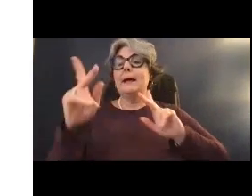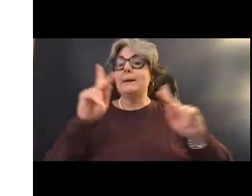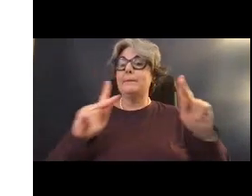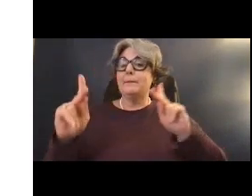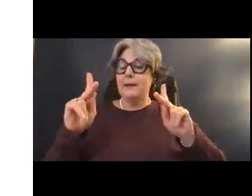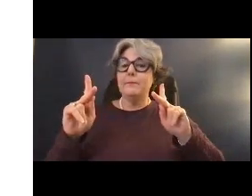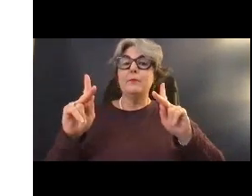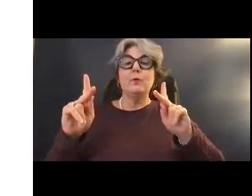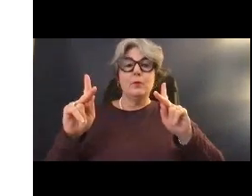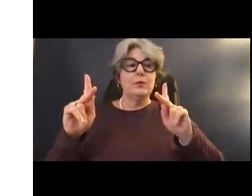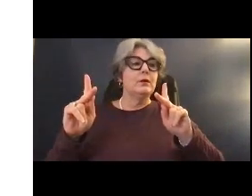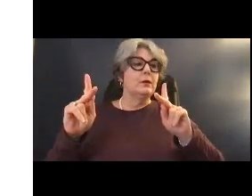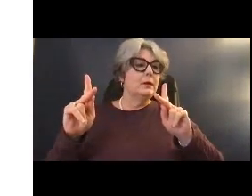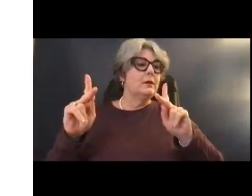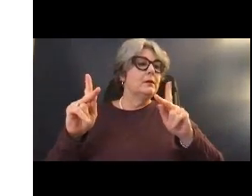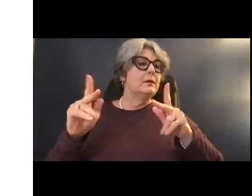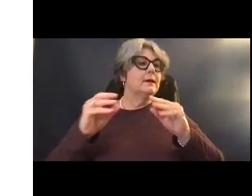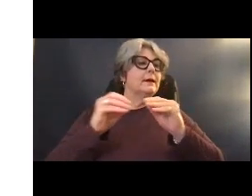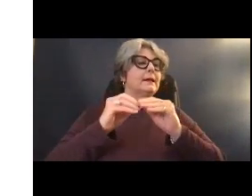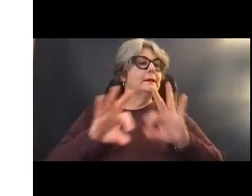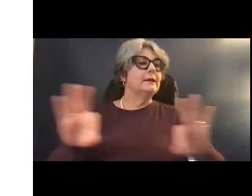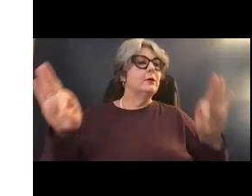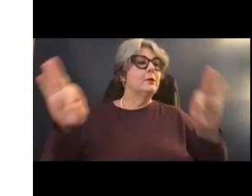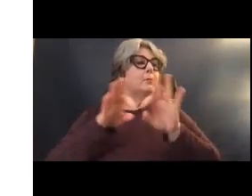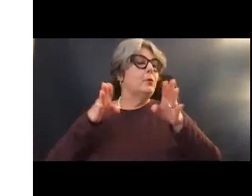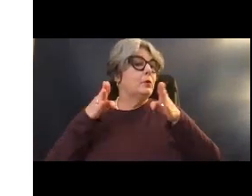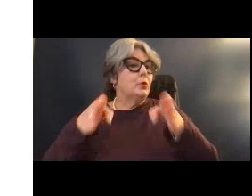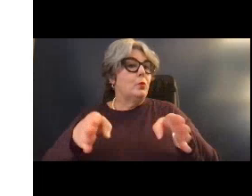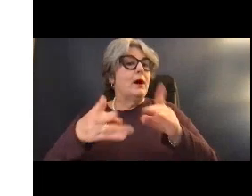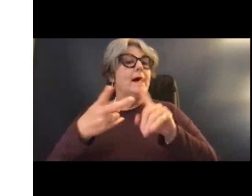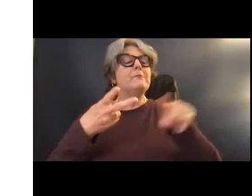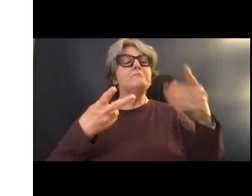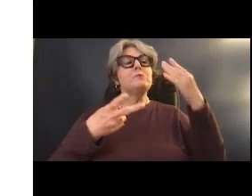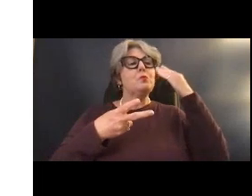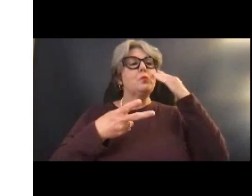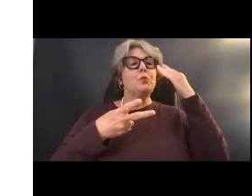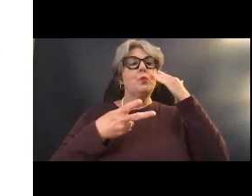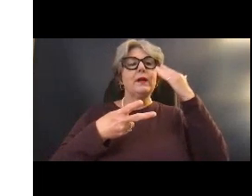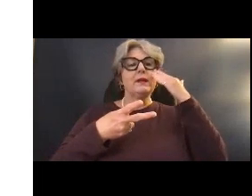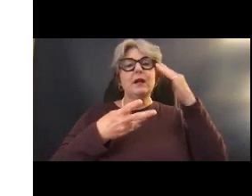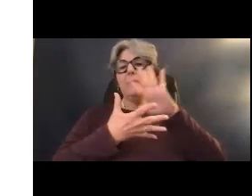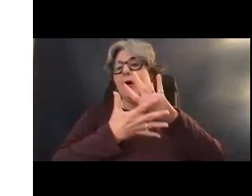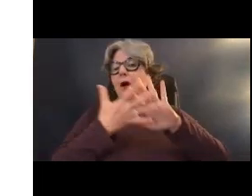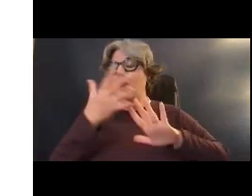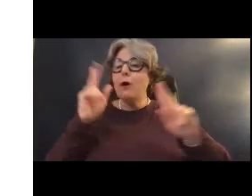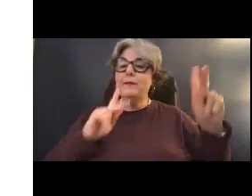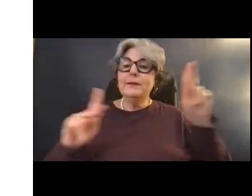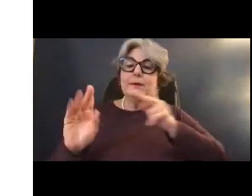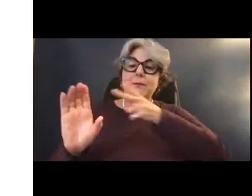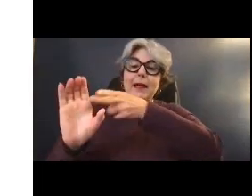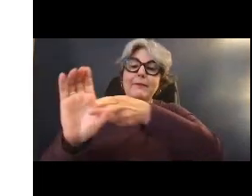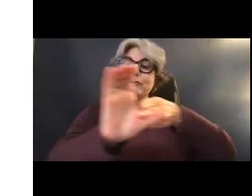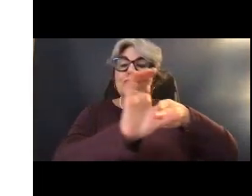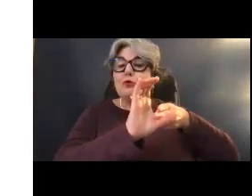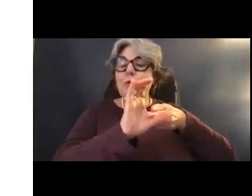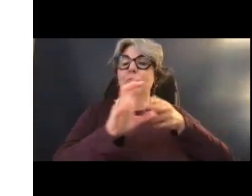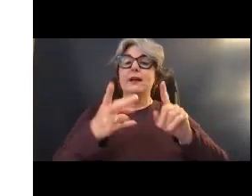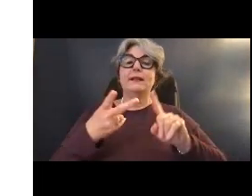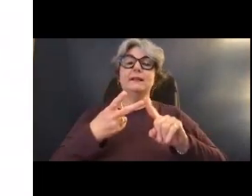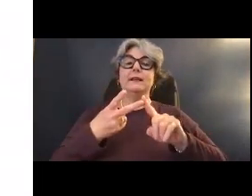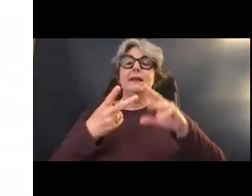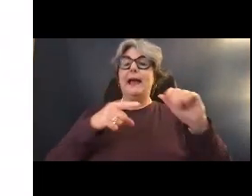Connecting people in a more meaningful way. We know all these folks who have joined our webinars and